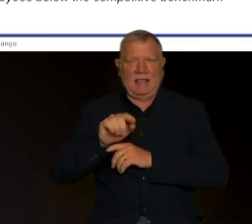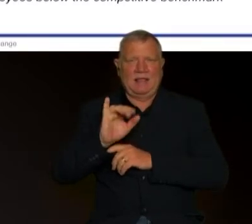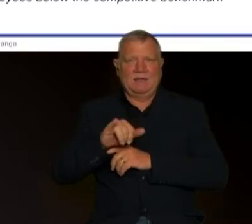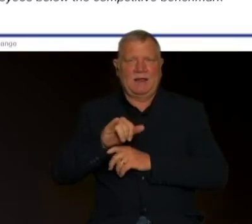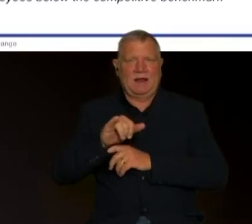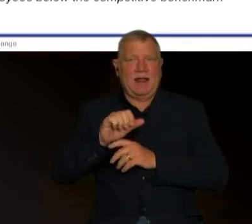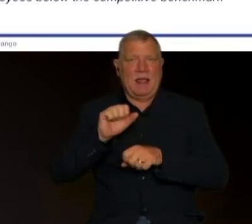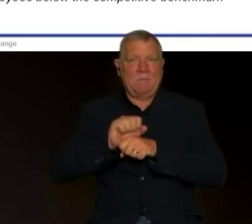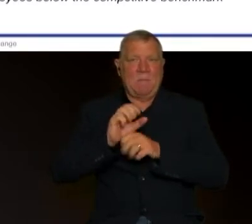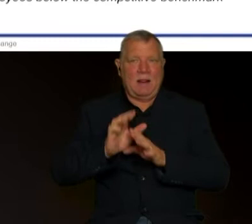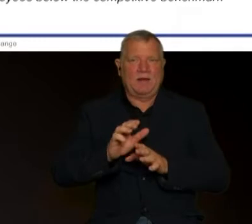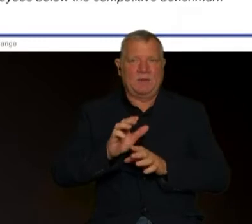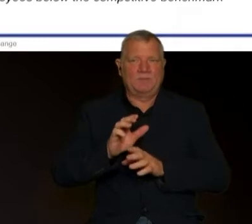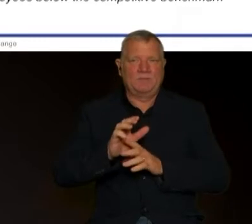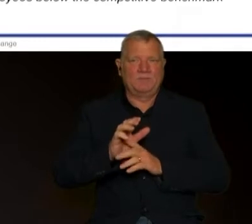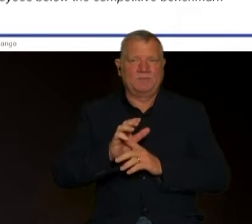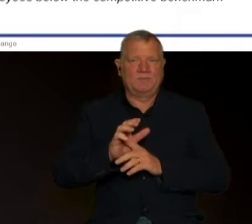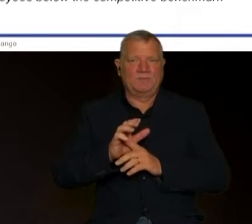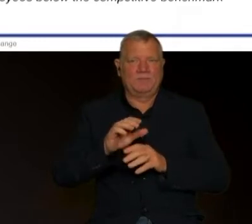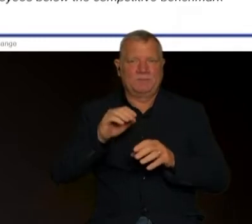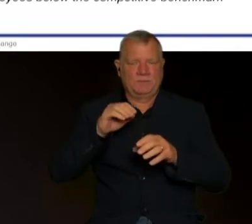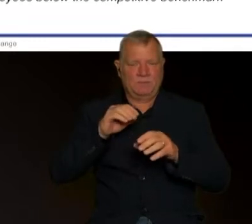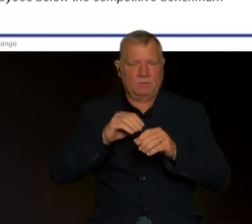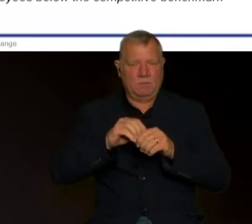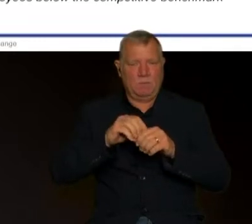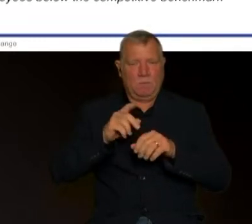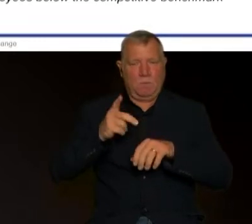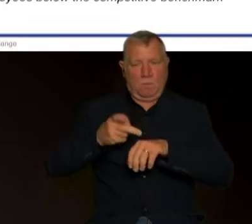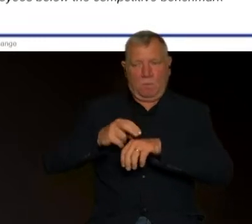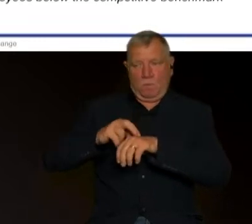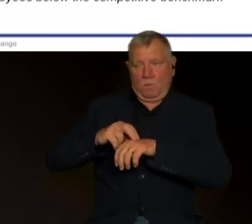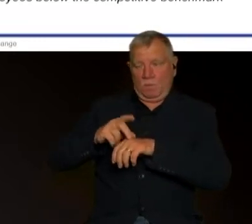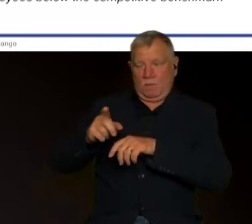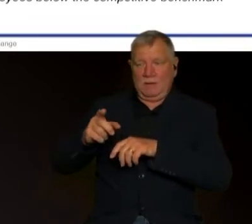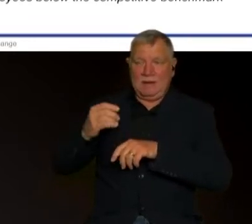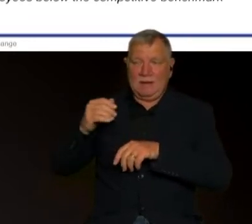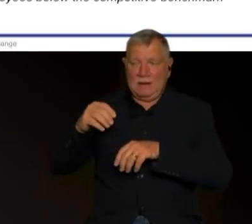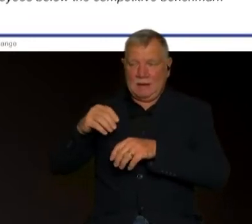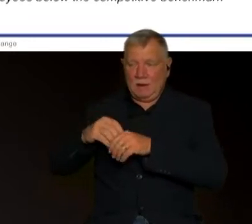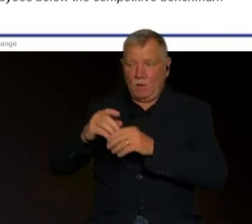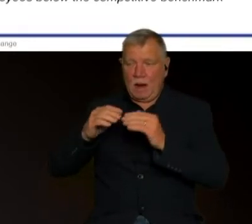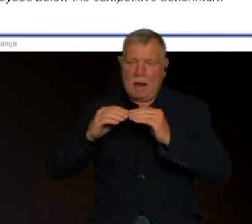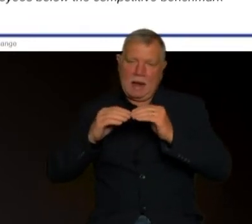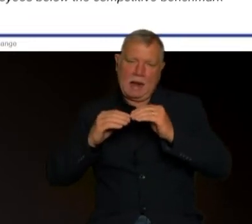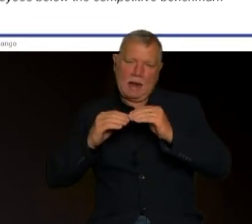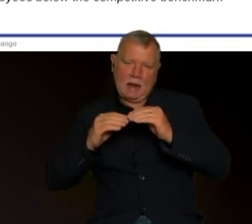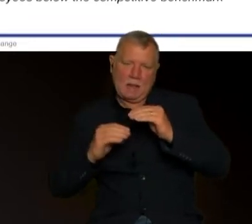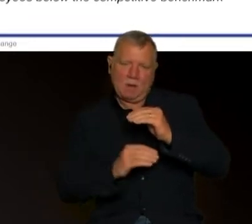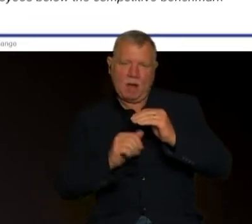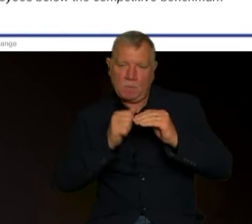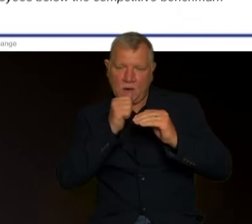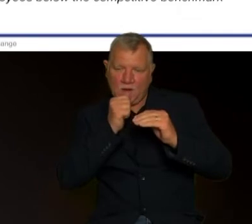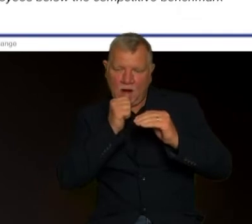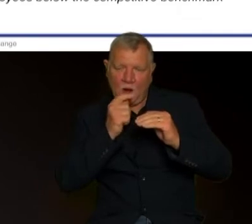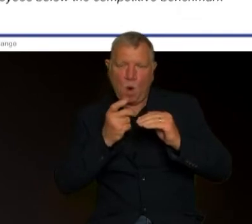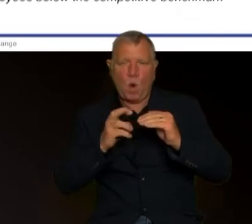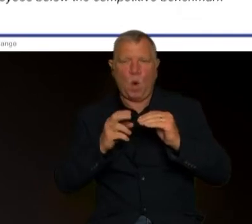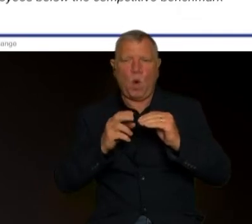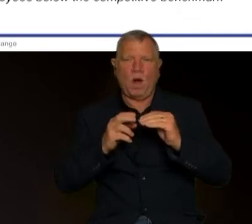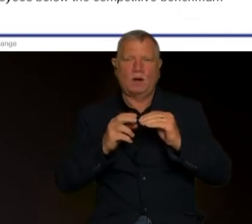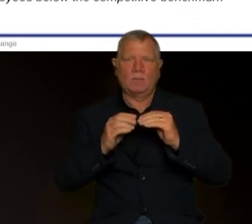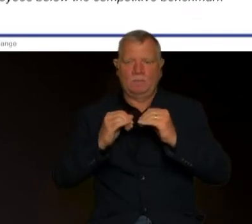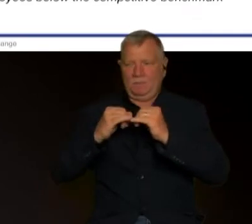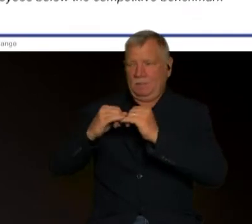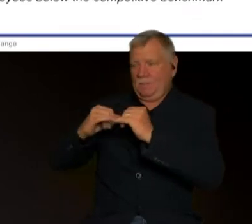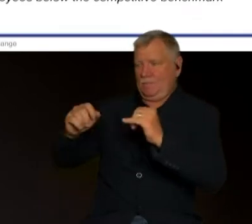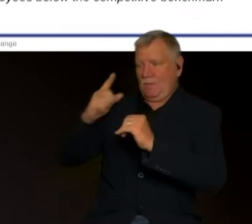establishes whether the employee was being paid in keeping with the Puerto Rico job market. If it's underneath, that means